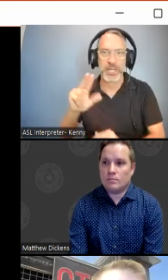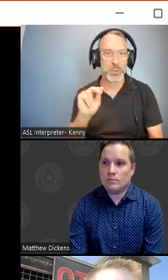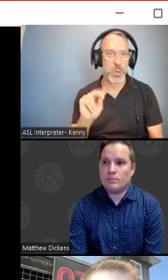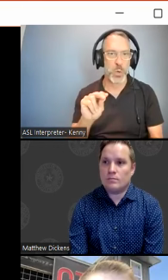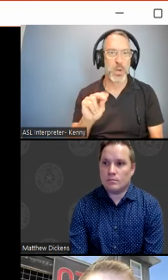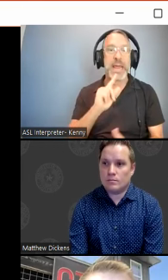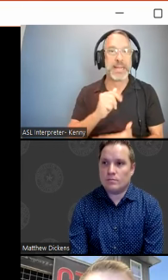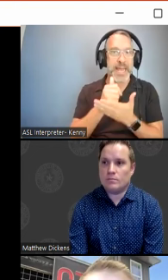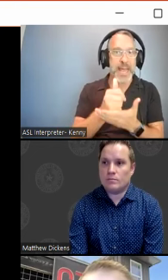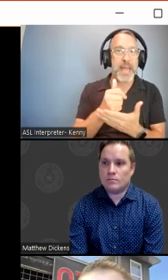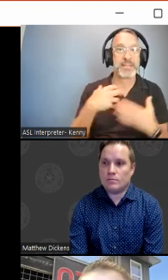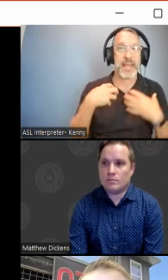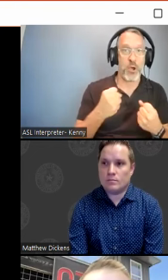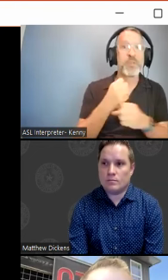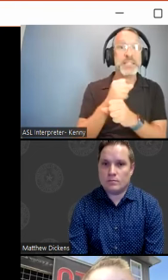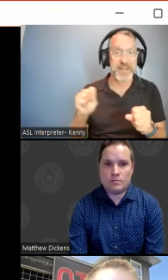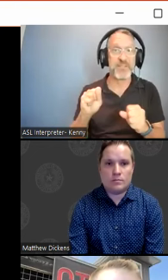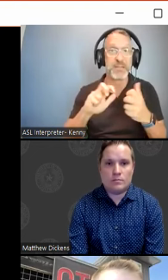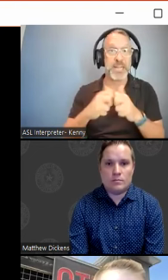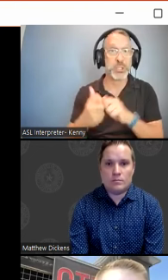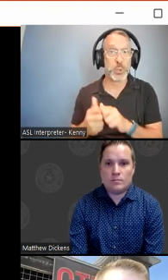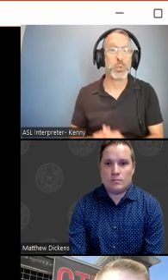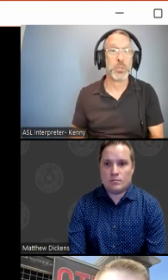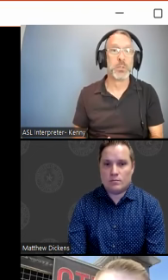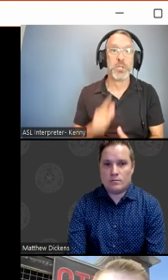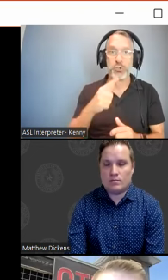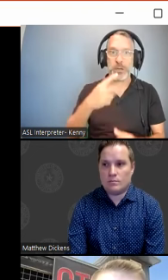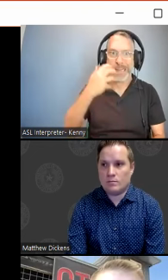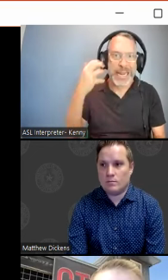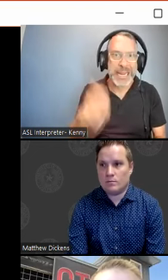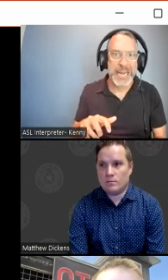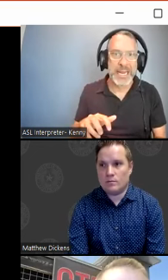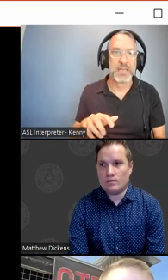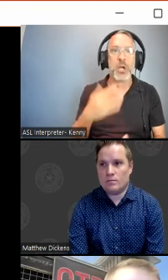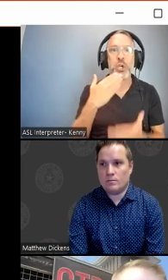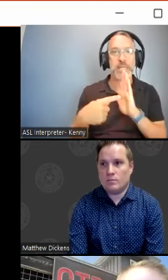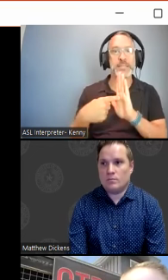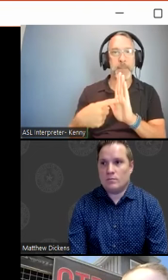a health and safety issue, especially during this heat. A great example,